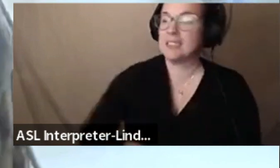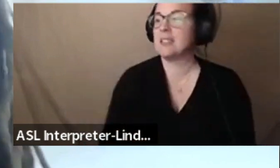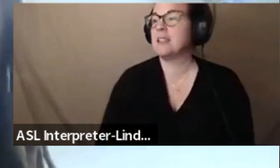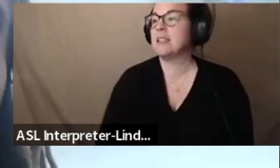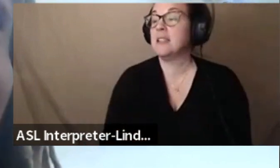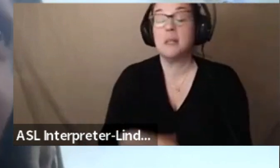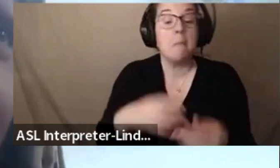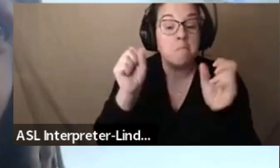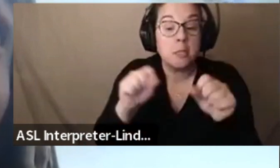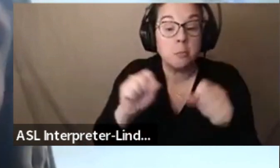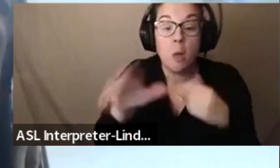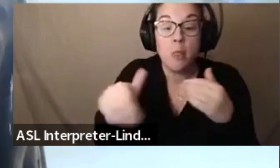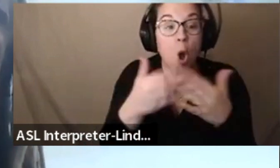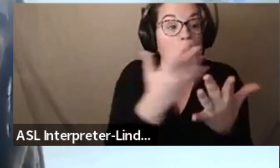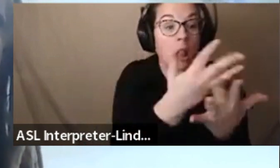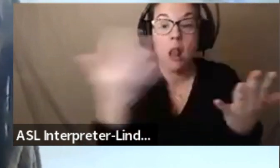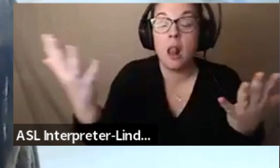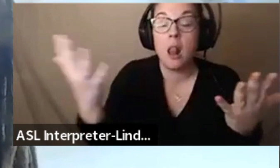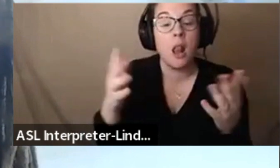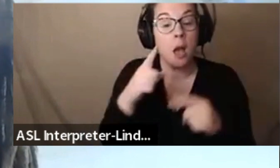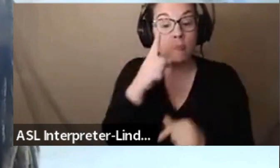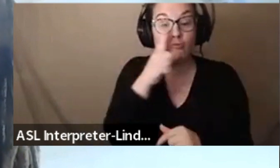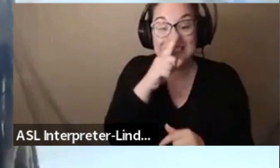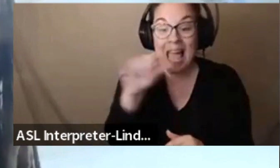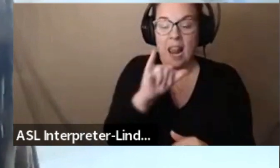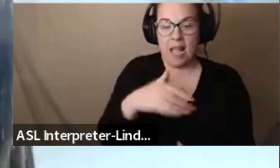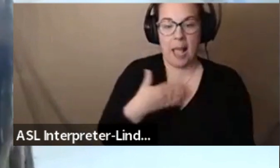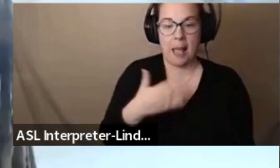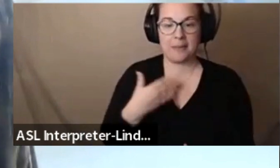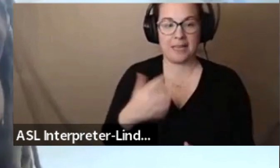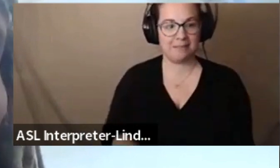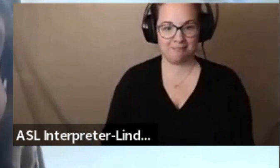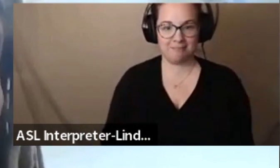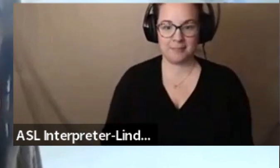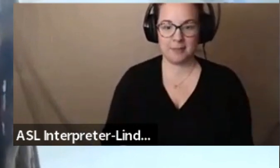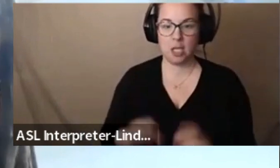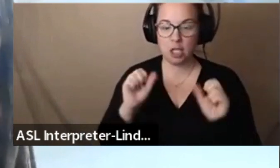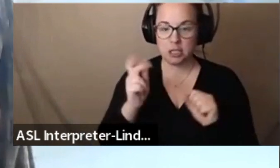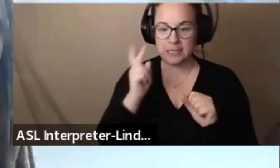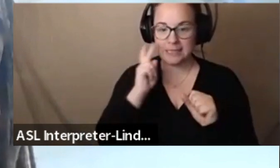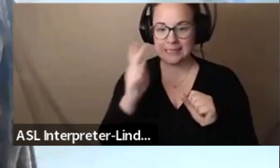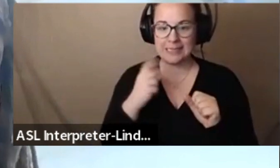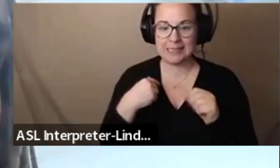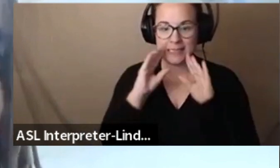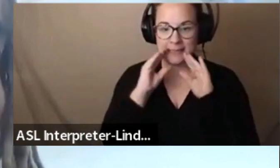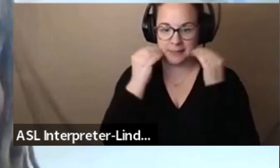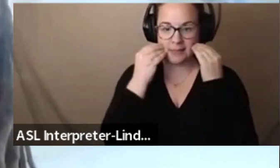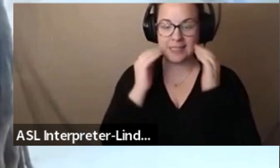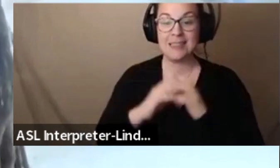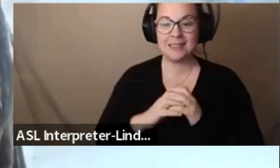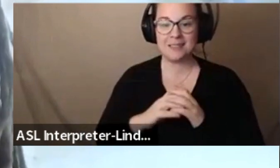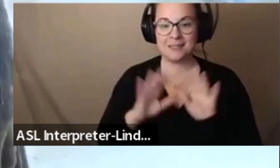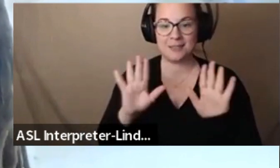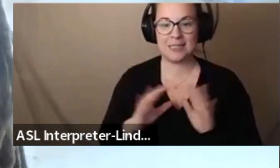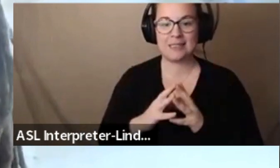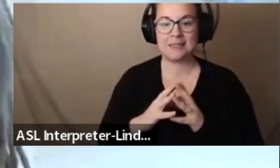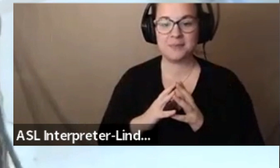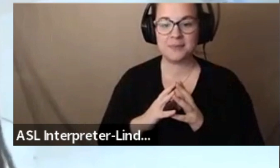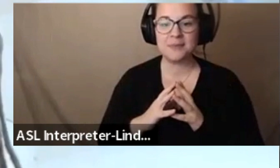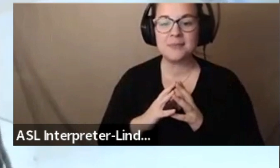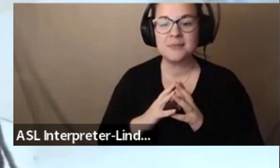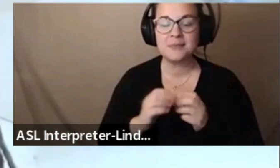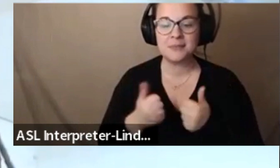they can all be pretending to be happy. There can be a lot of fixed smiles at the end. Great.